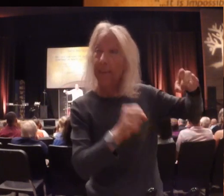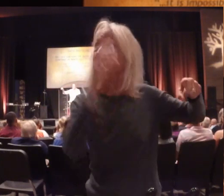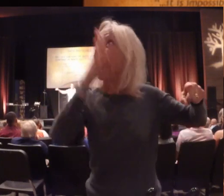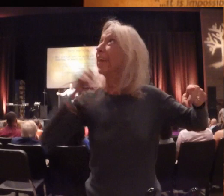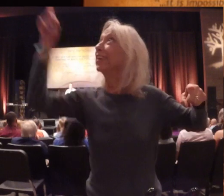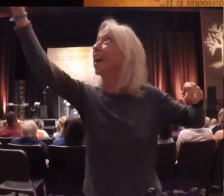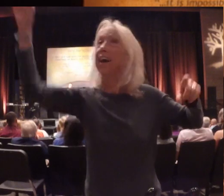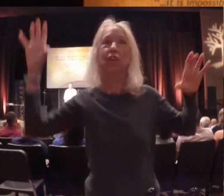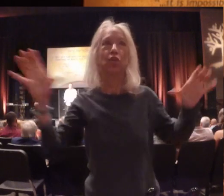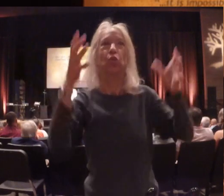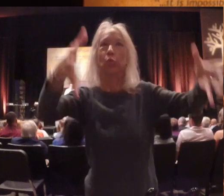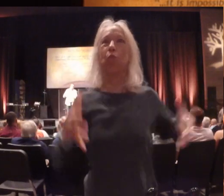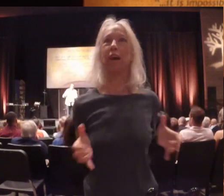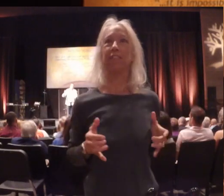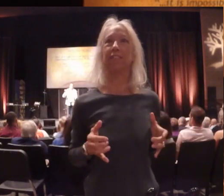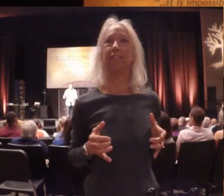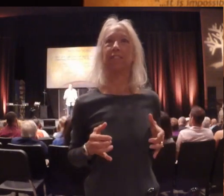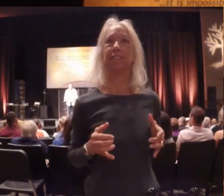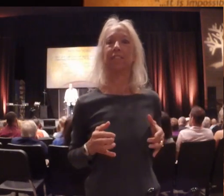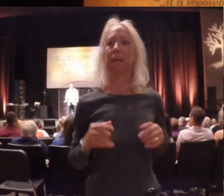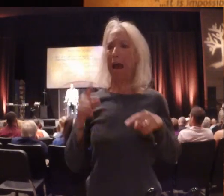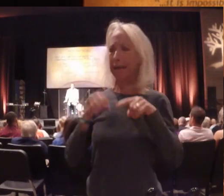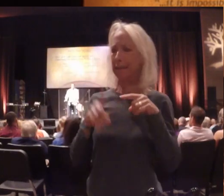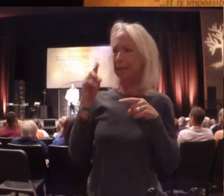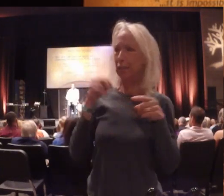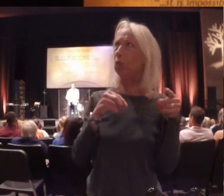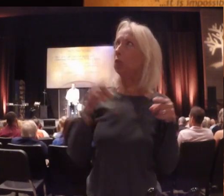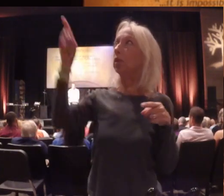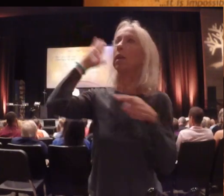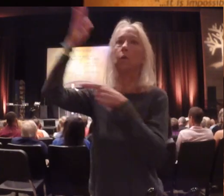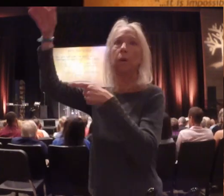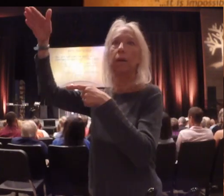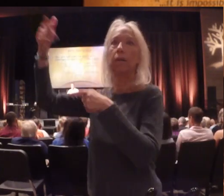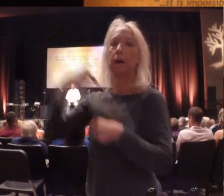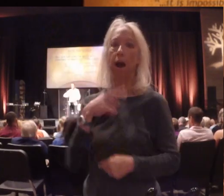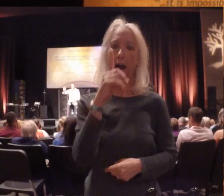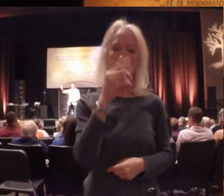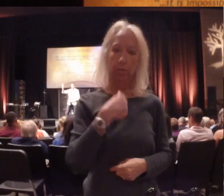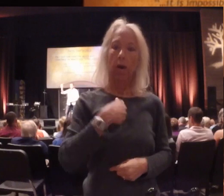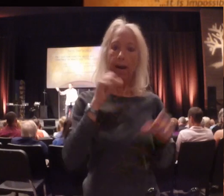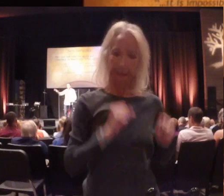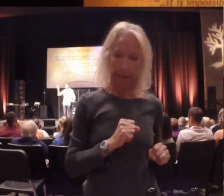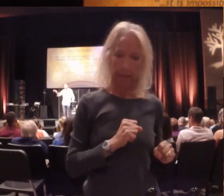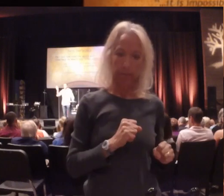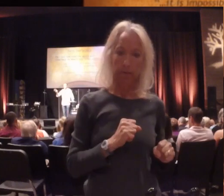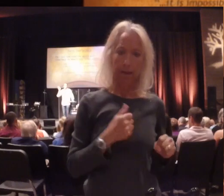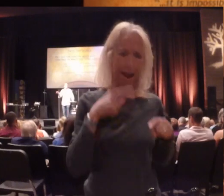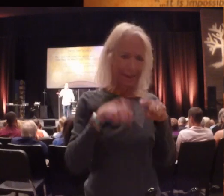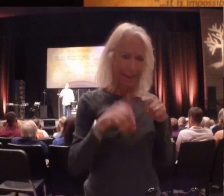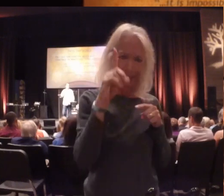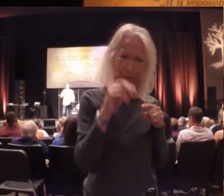God will do what you can't do. You do what you can do, and God will do what you can't do. God is